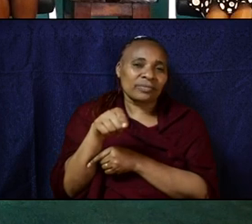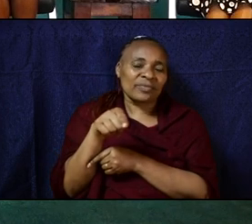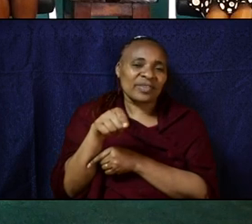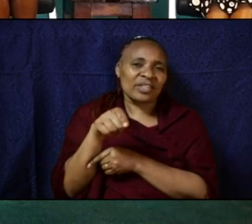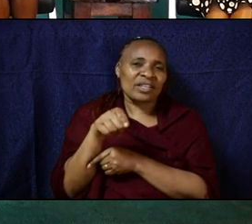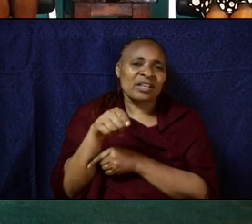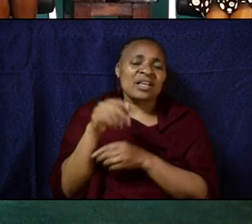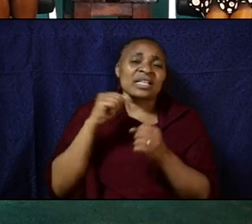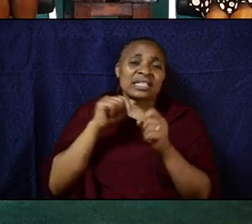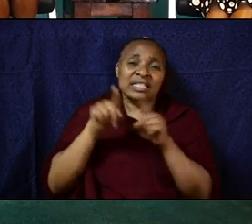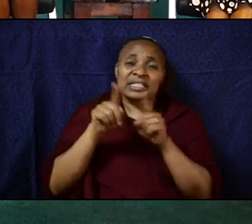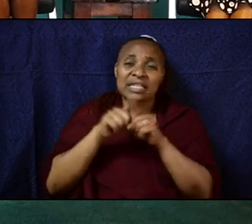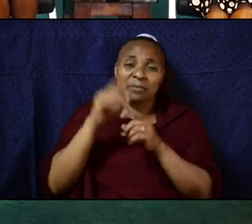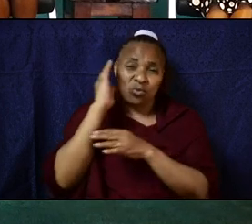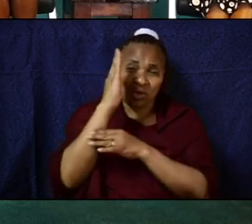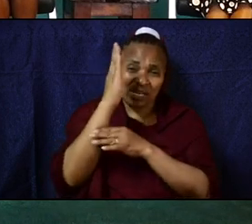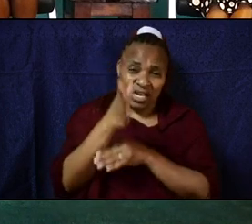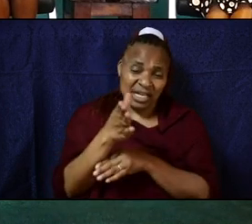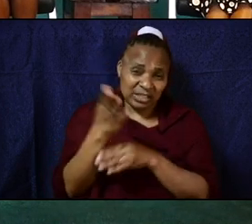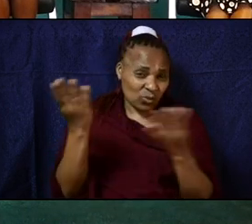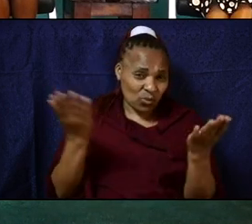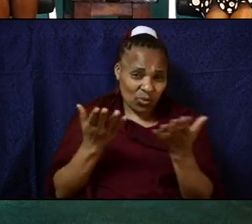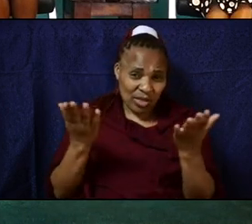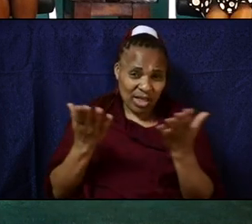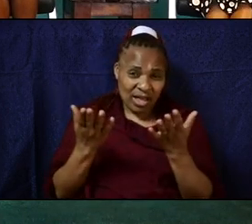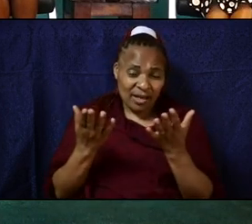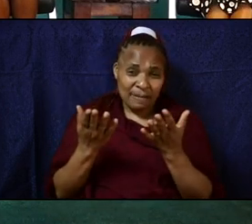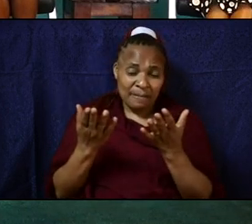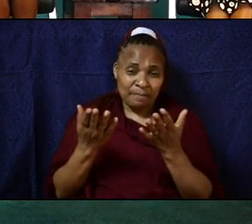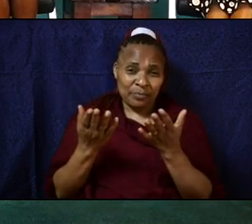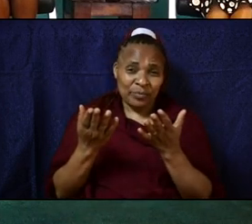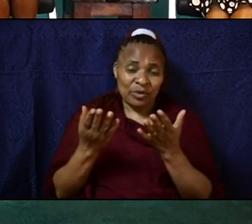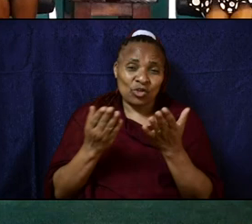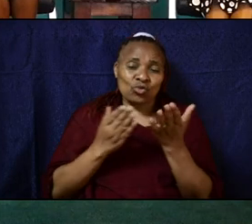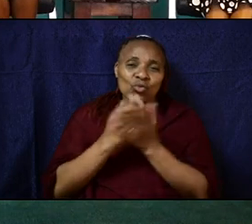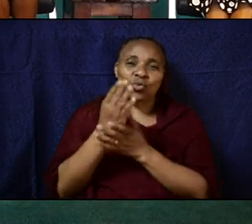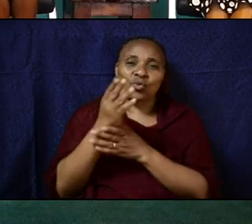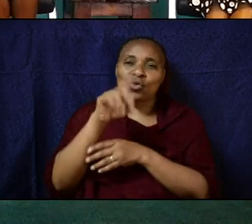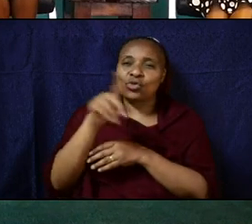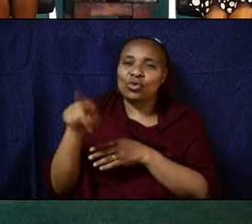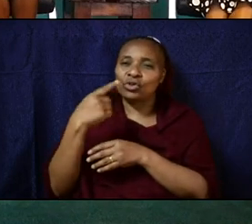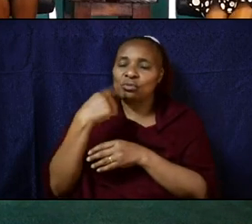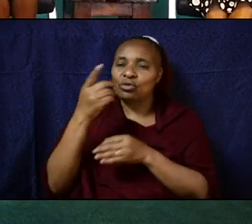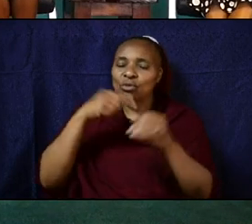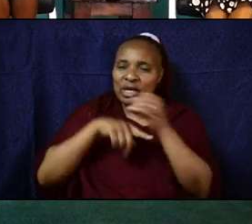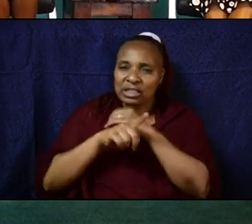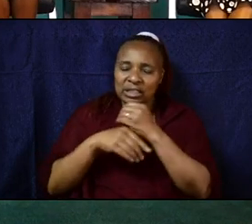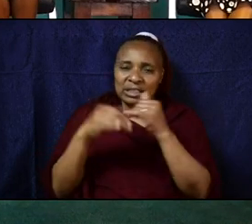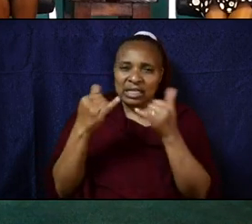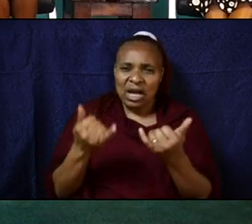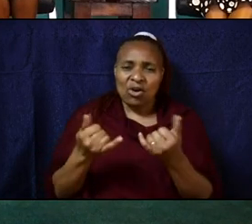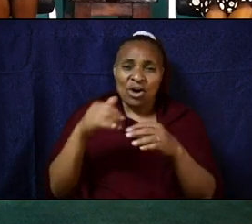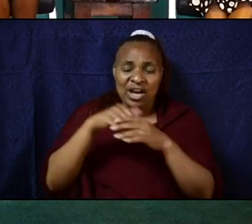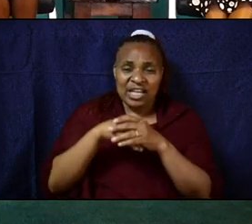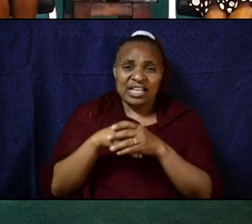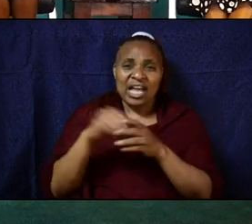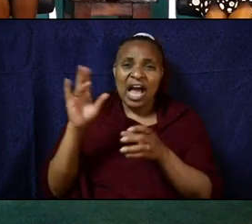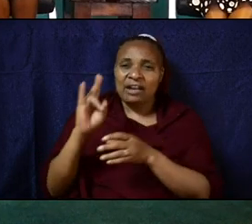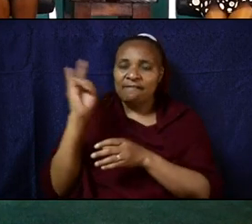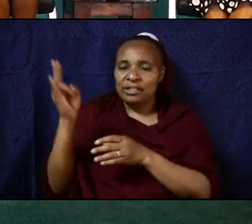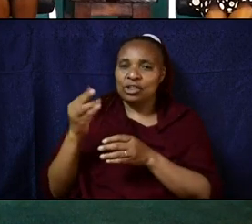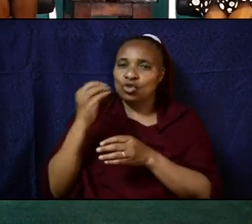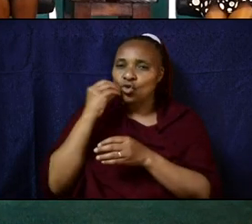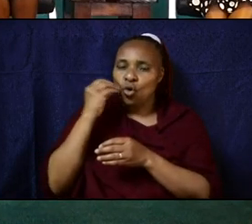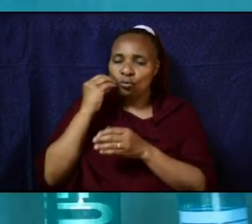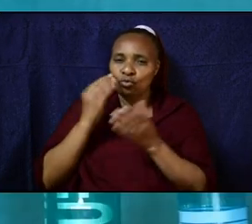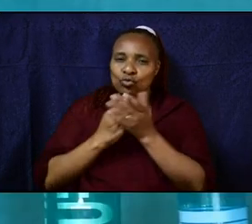True. I'd like to direct us to, you can write this down for those who cannot access it right now. In the book, The Adventist Home